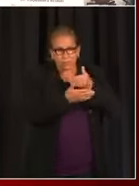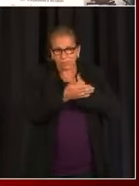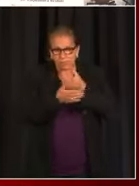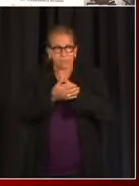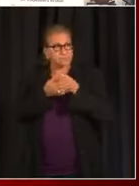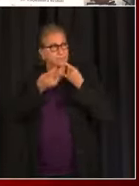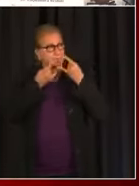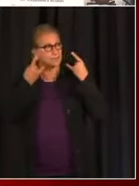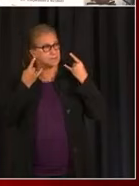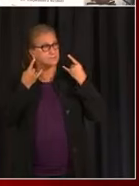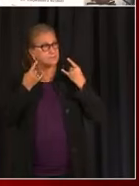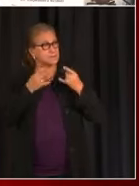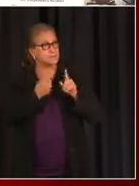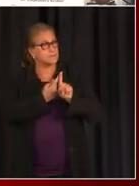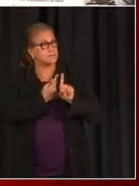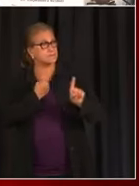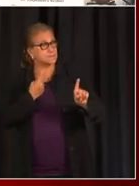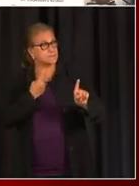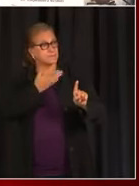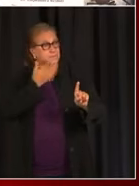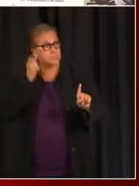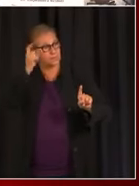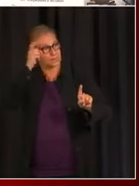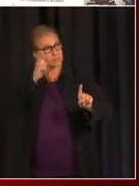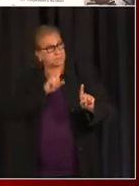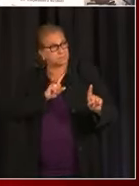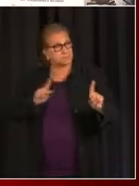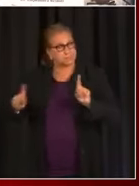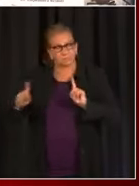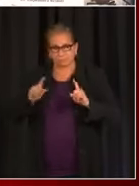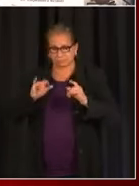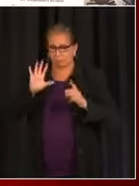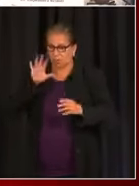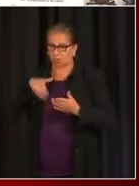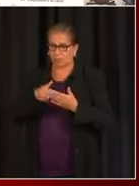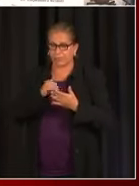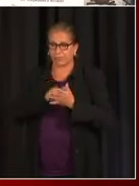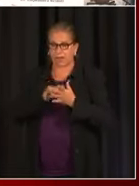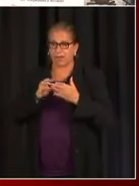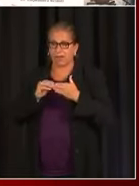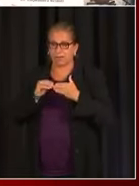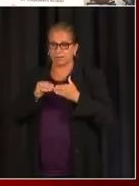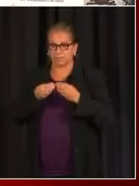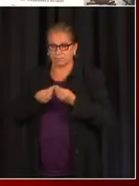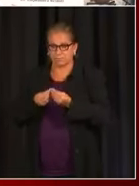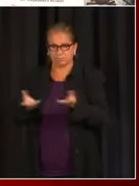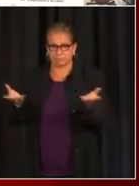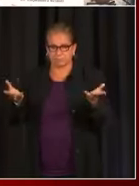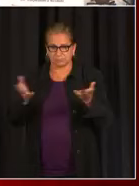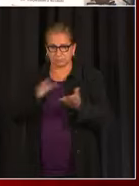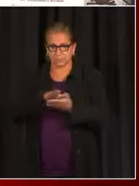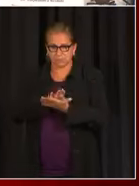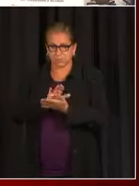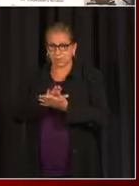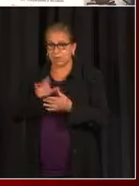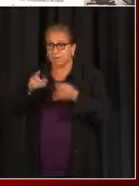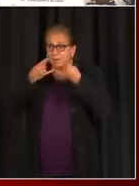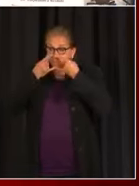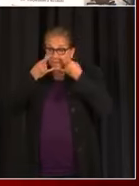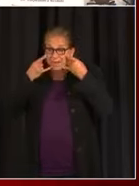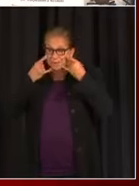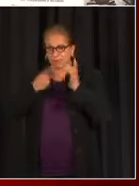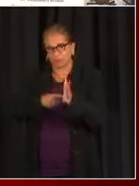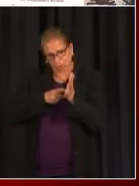our child care facilities. The key highlights to note in these guidance documents is that masks are required for